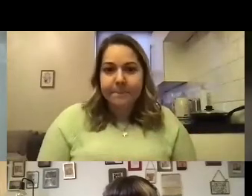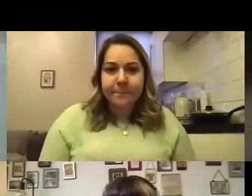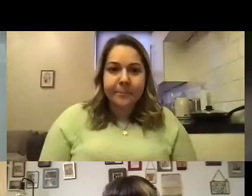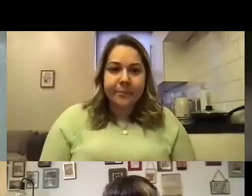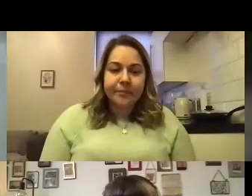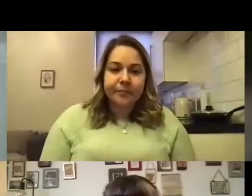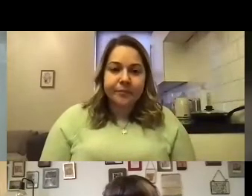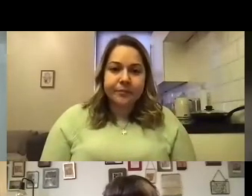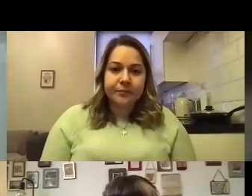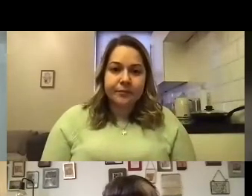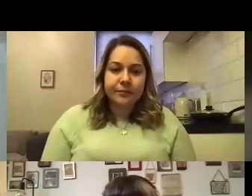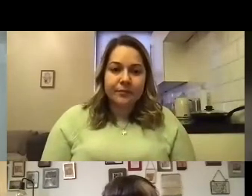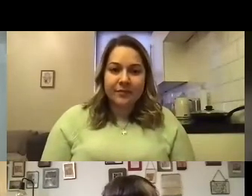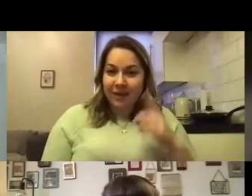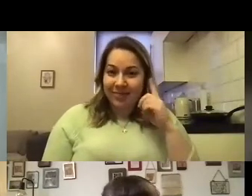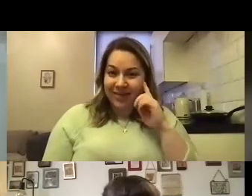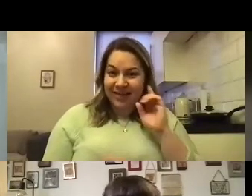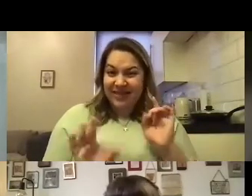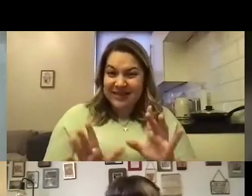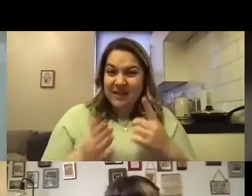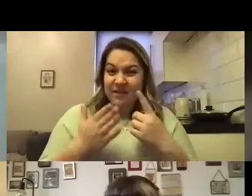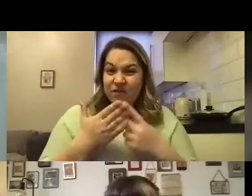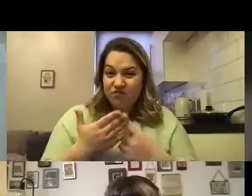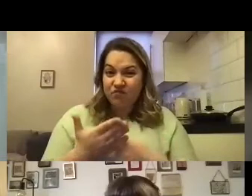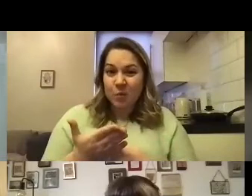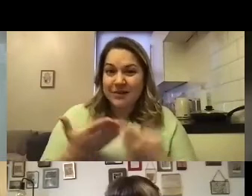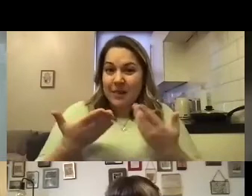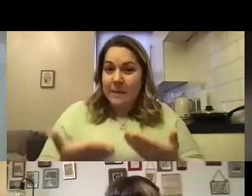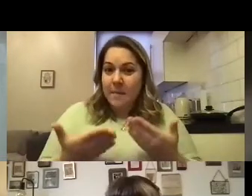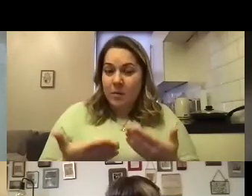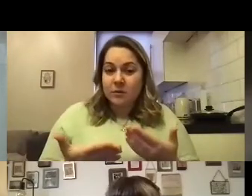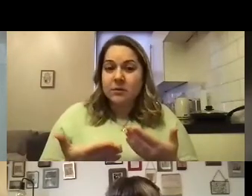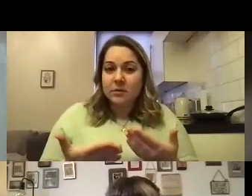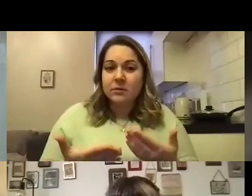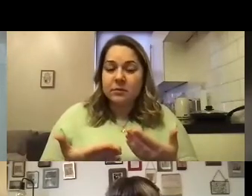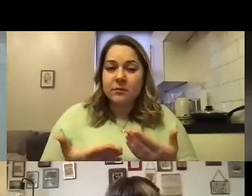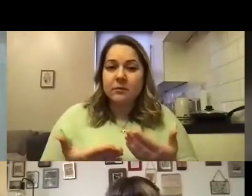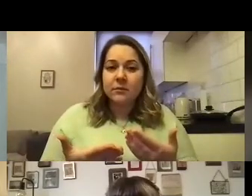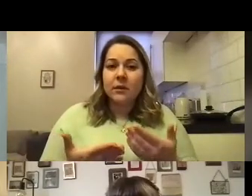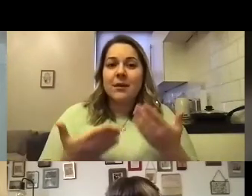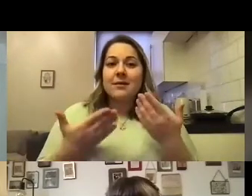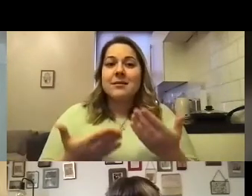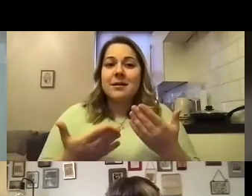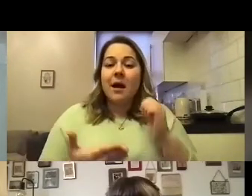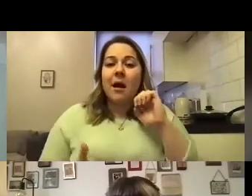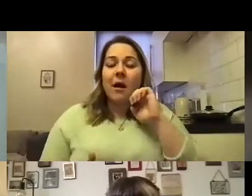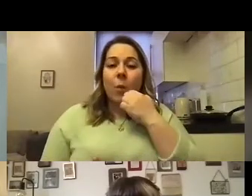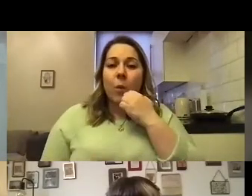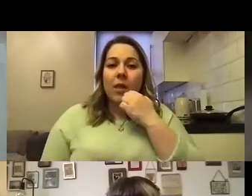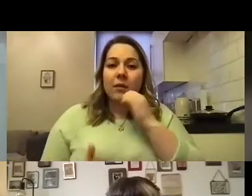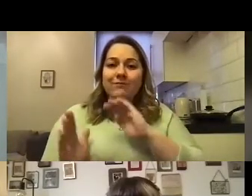So I think that is probably enough from me right now. I'm now going to invite each of